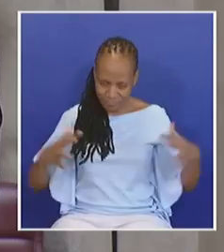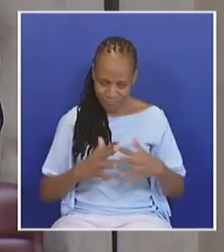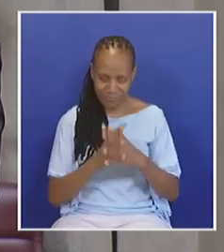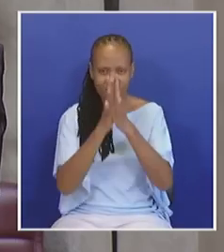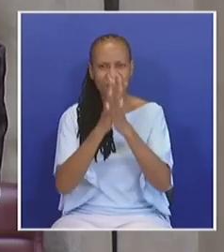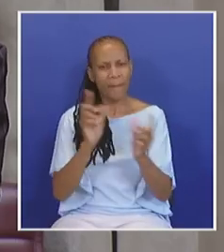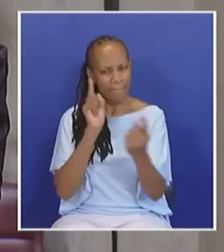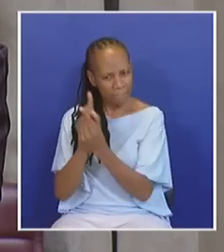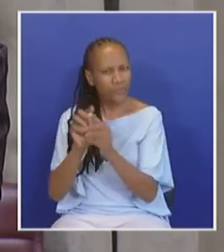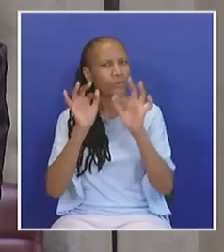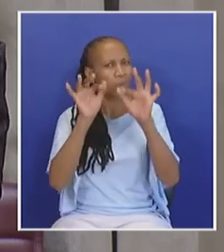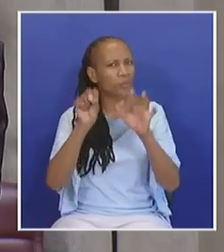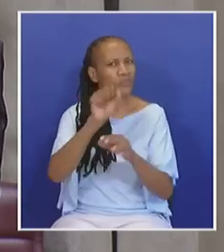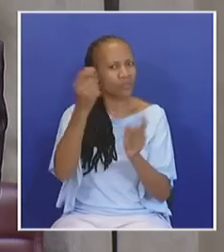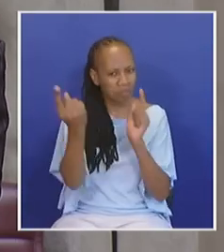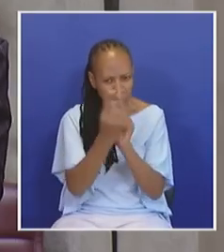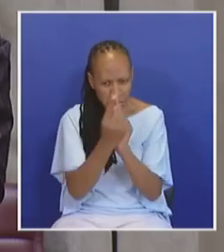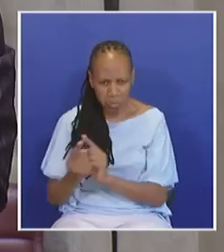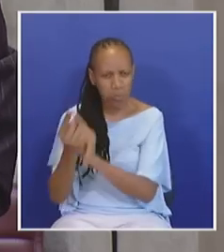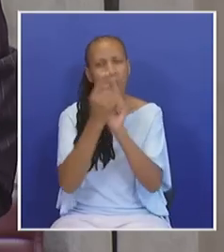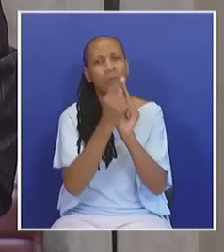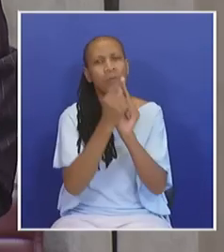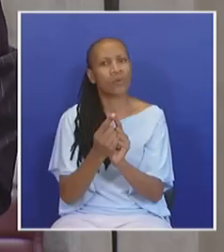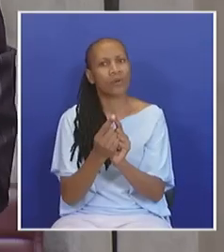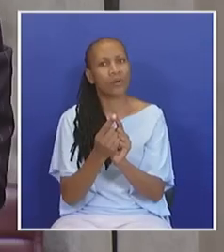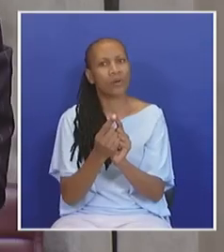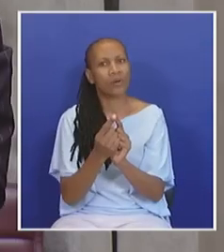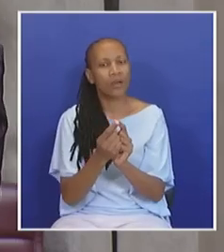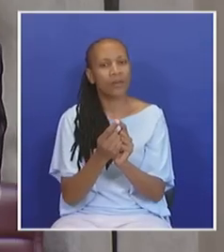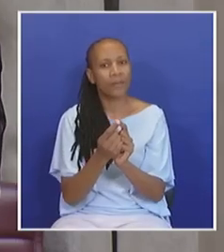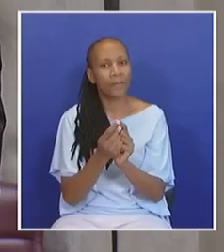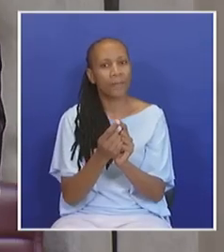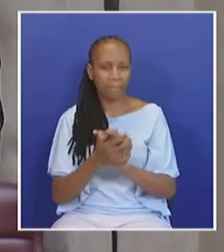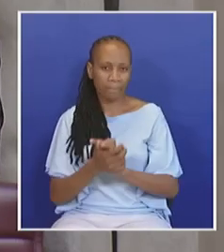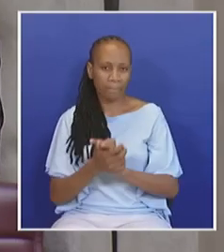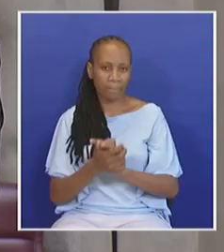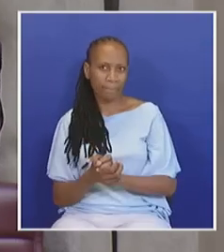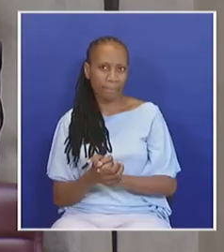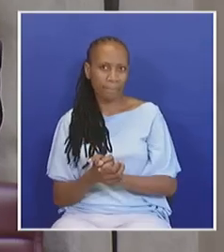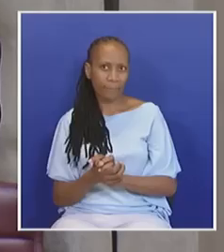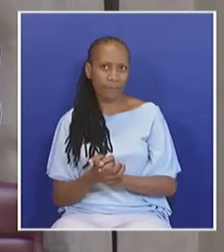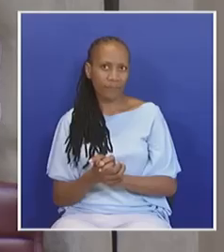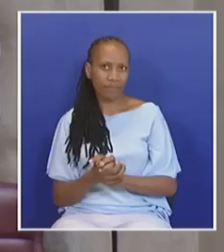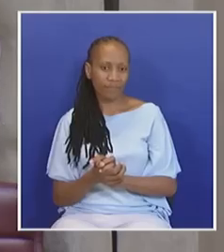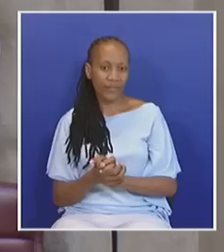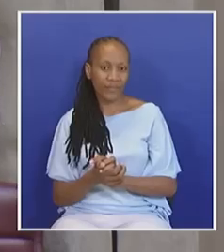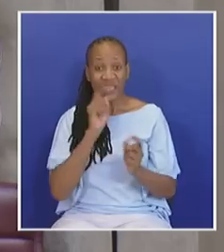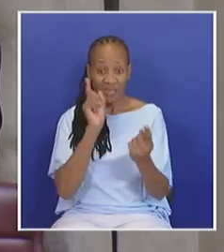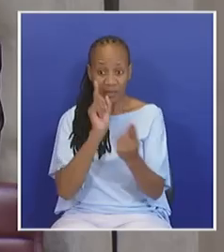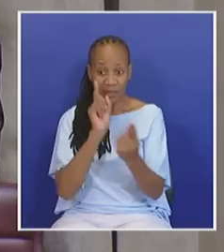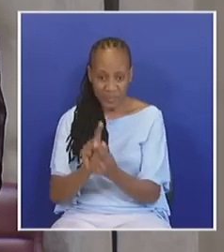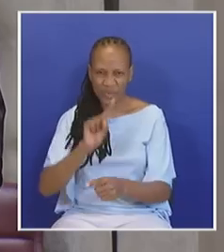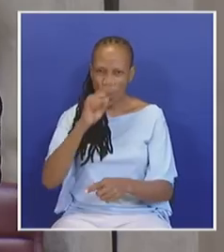conversations between South Africans from all walks of life, led by civil society organizations. This is not a once-off or